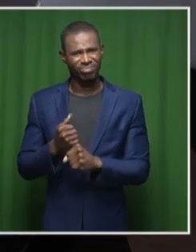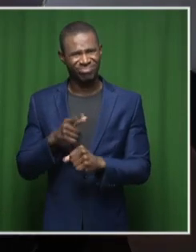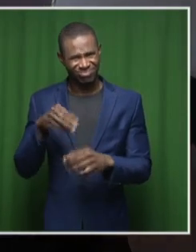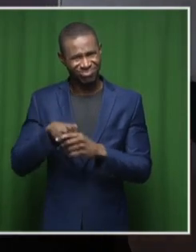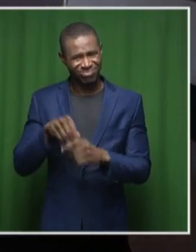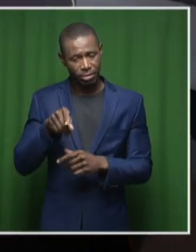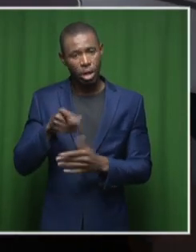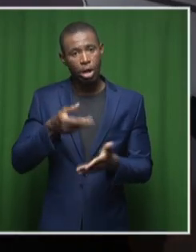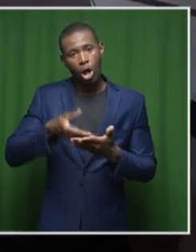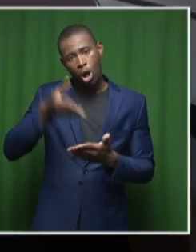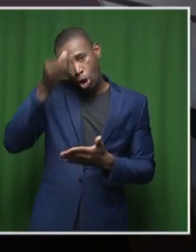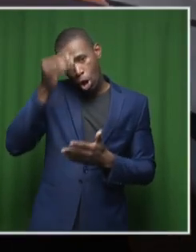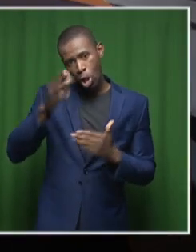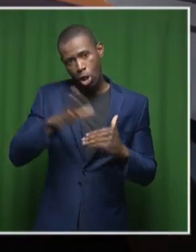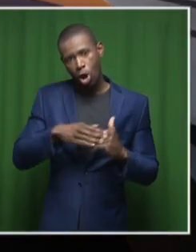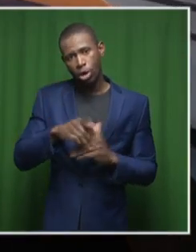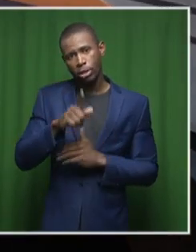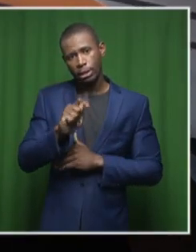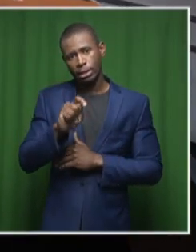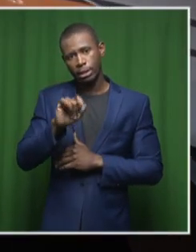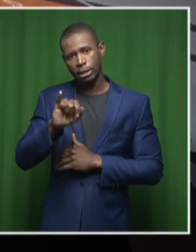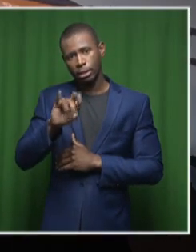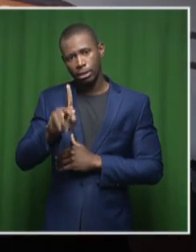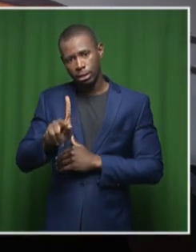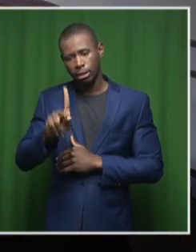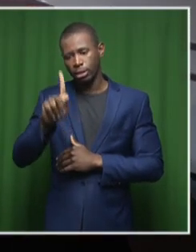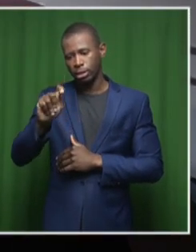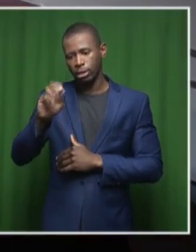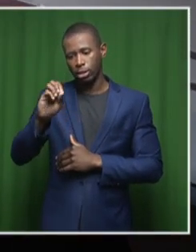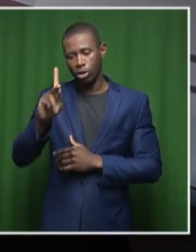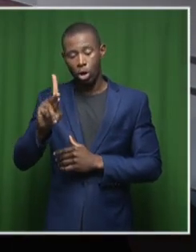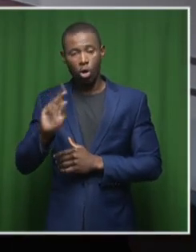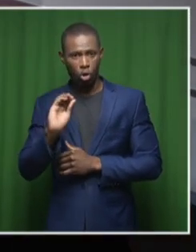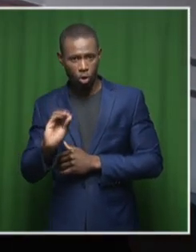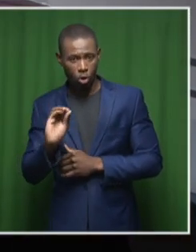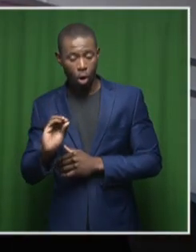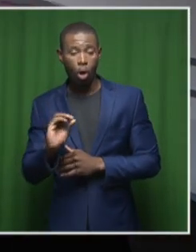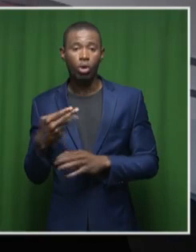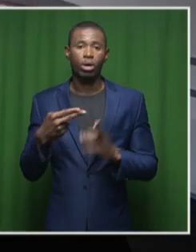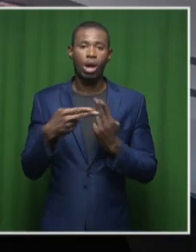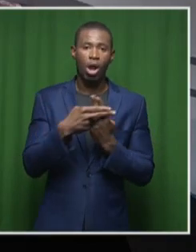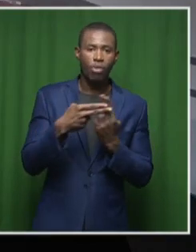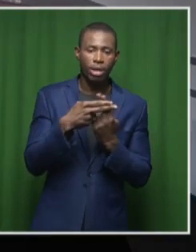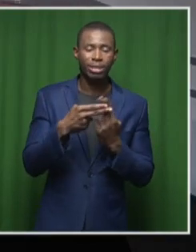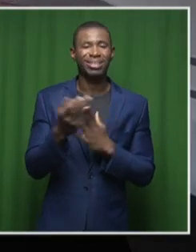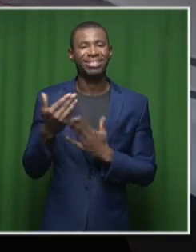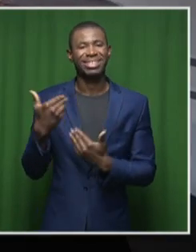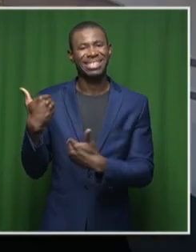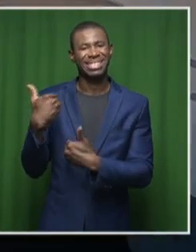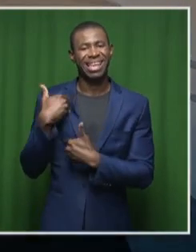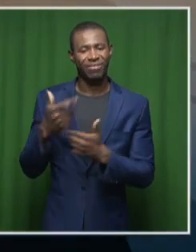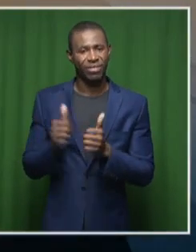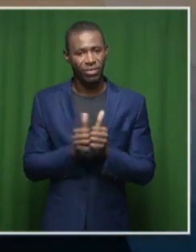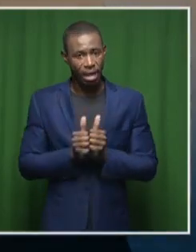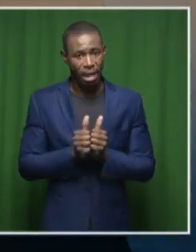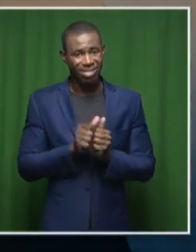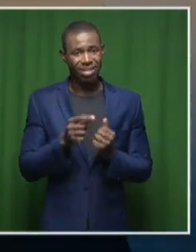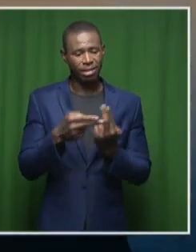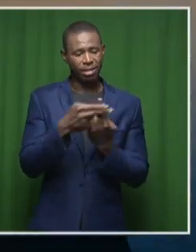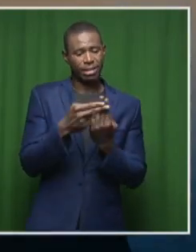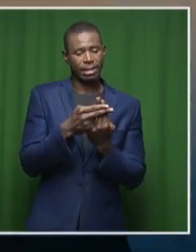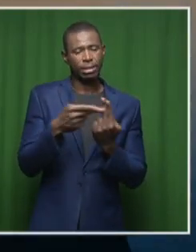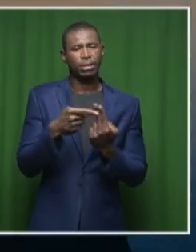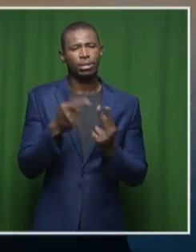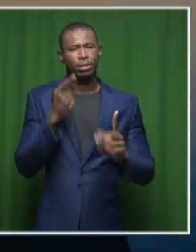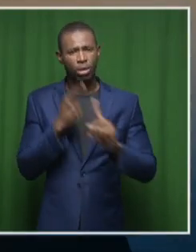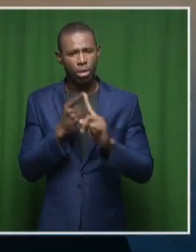on TikTok is one of our popular hashtags. We've also got a hashtag that's called #SaferTogether. That hashtag is dedicated to teaching